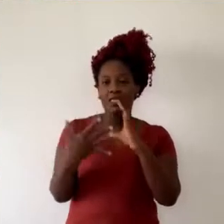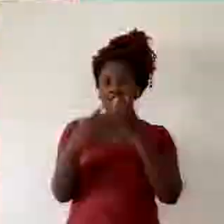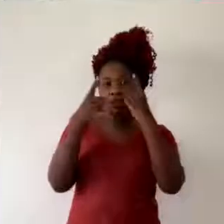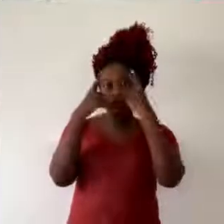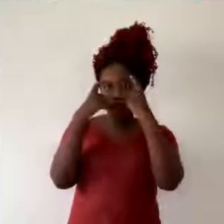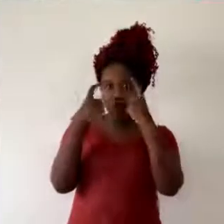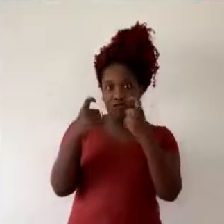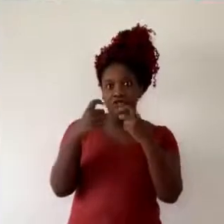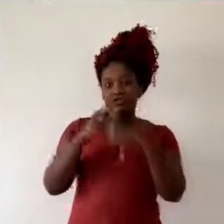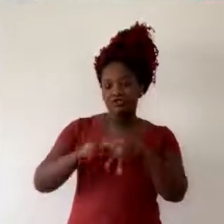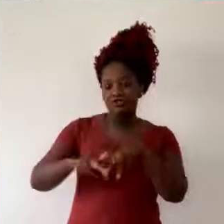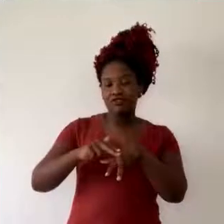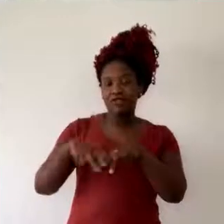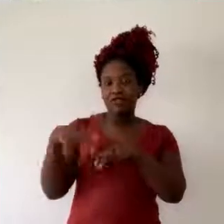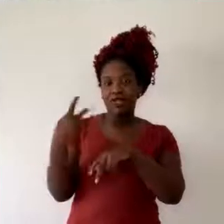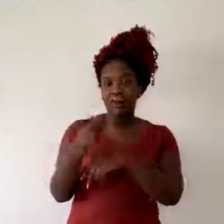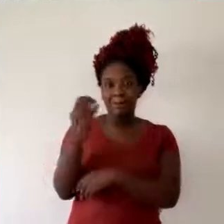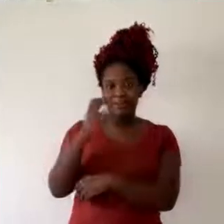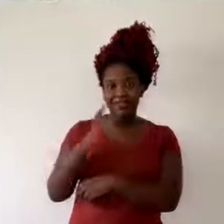gender violence in Brazil?